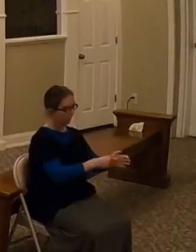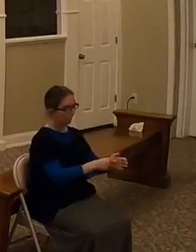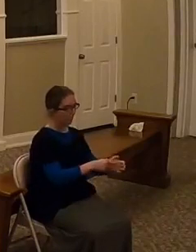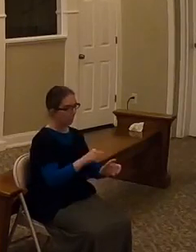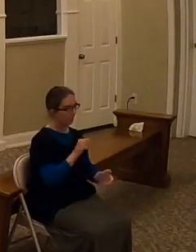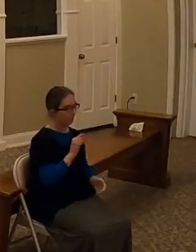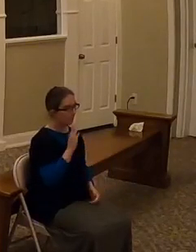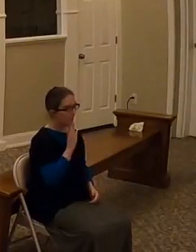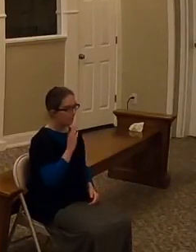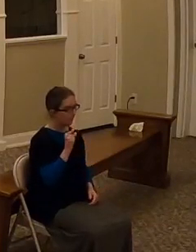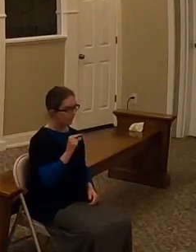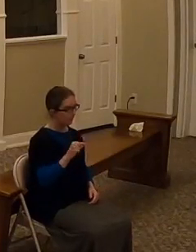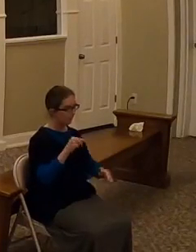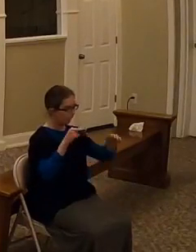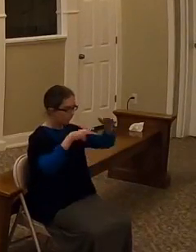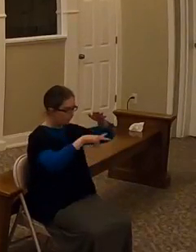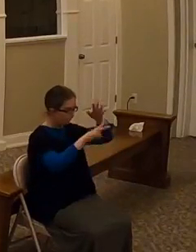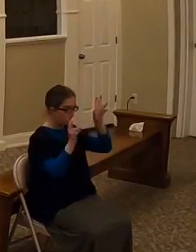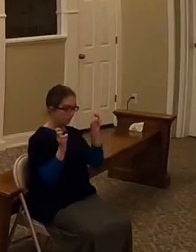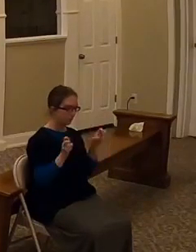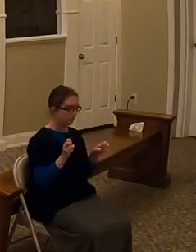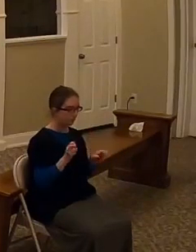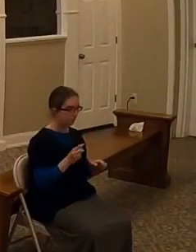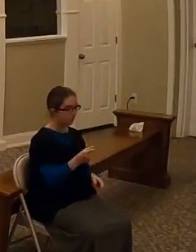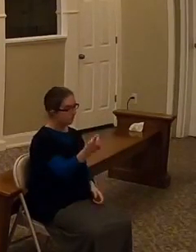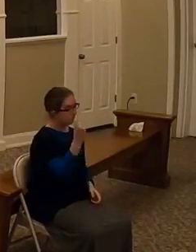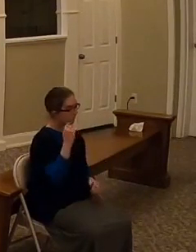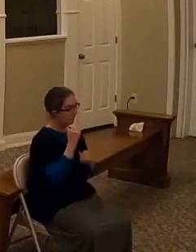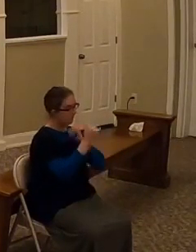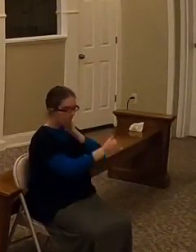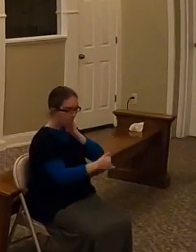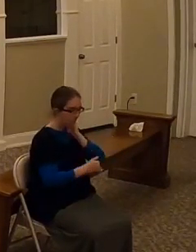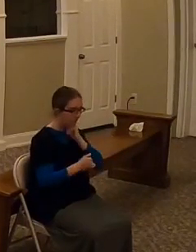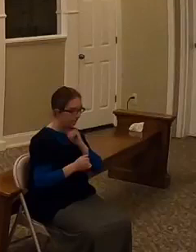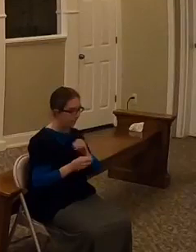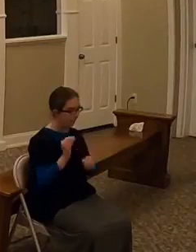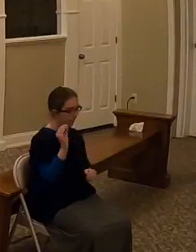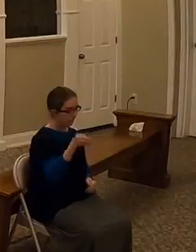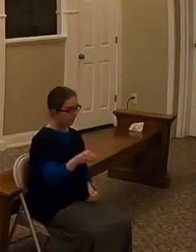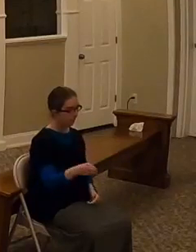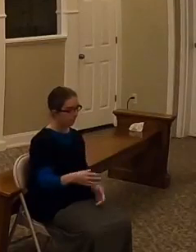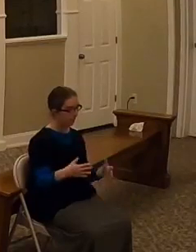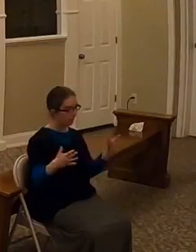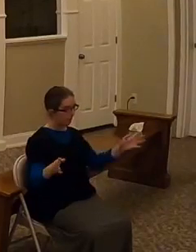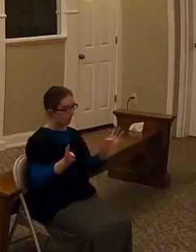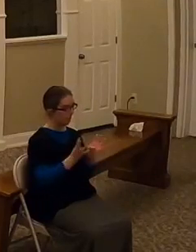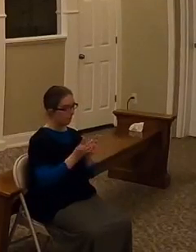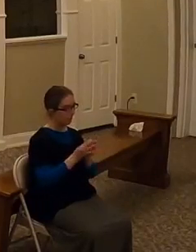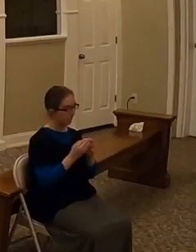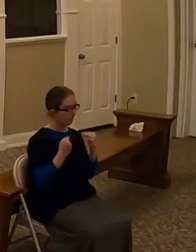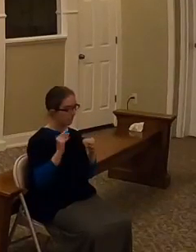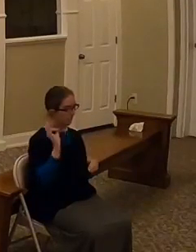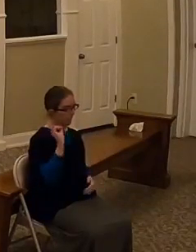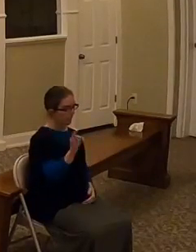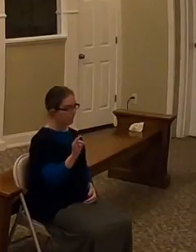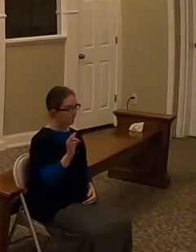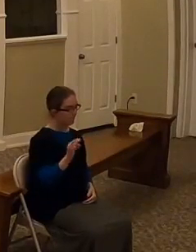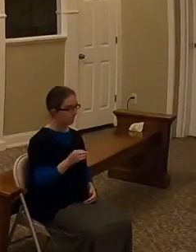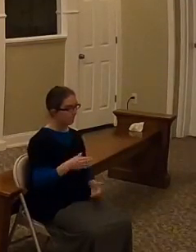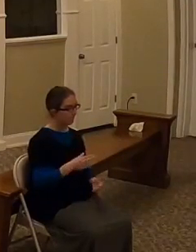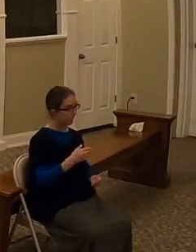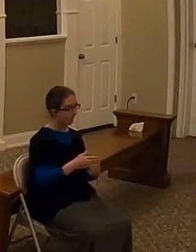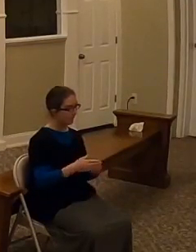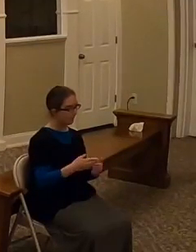that. These little prophets that come zipping around the country, and you know, they put them in these big meetings and have them preaching on these big meetings. Next thing you